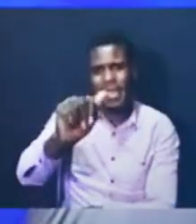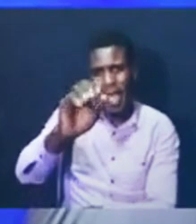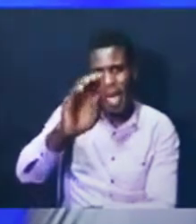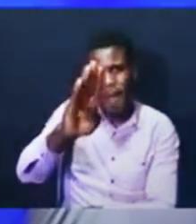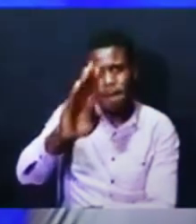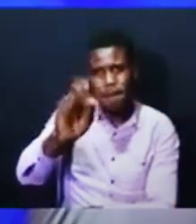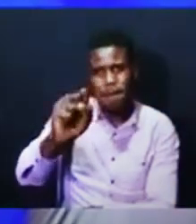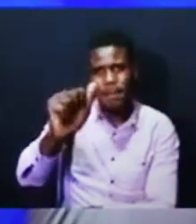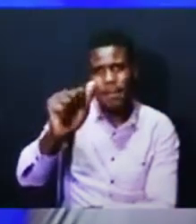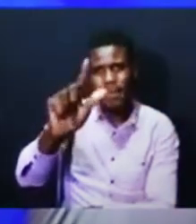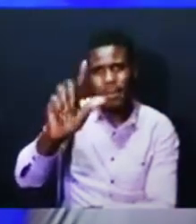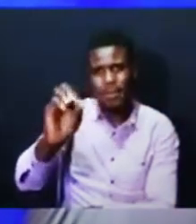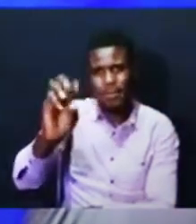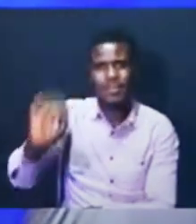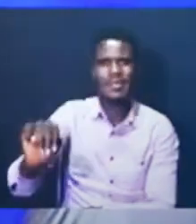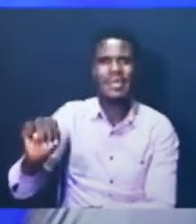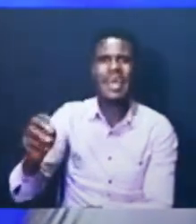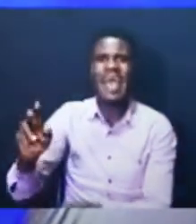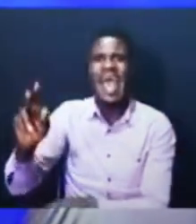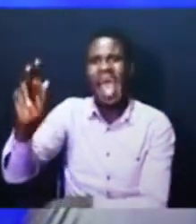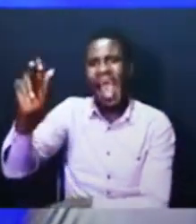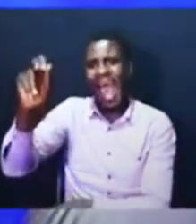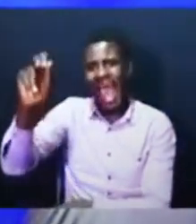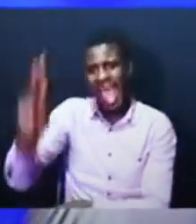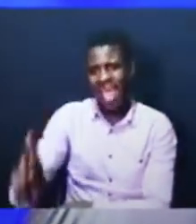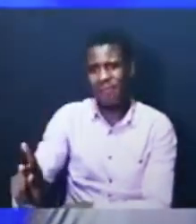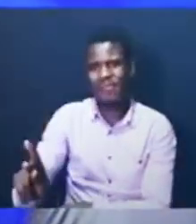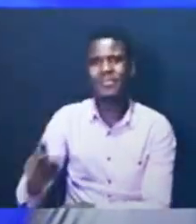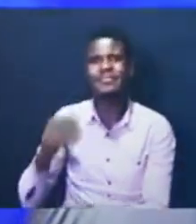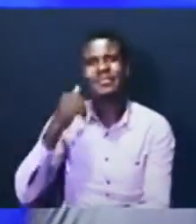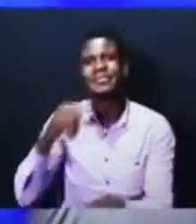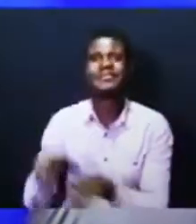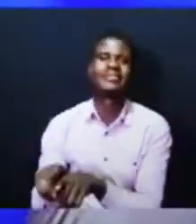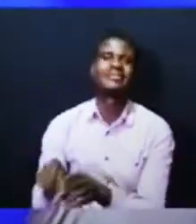the Bible says this. 2 Samuel chapter